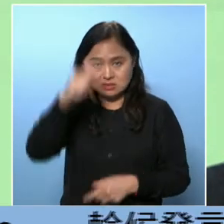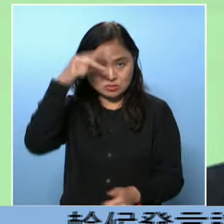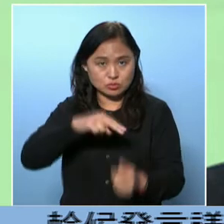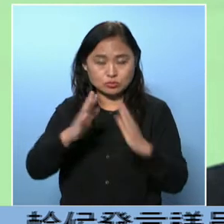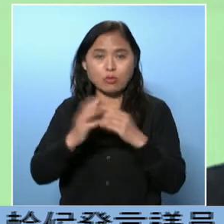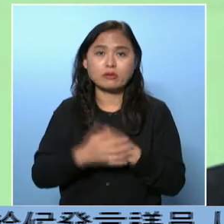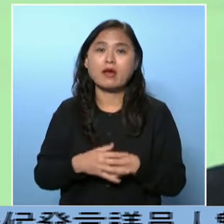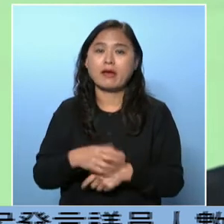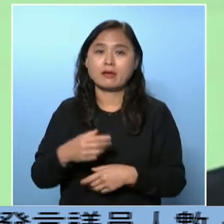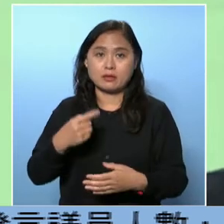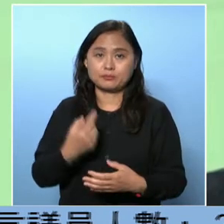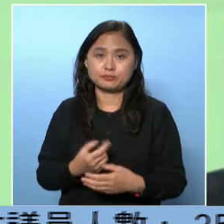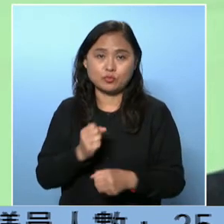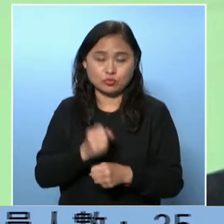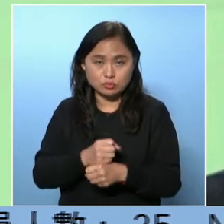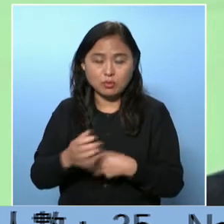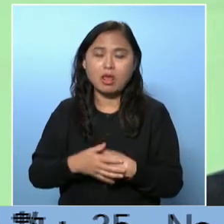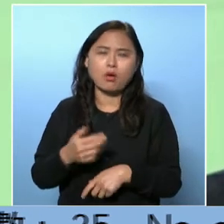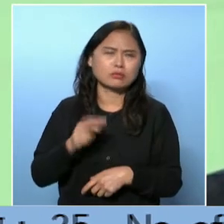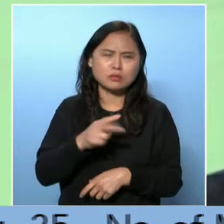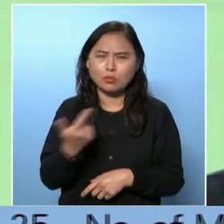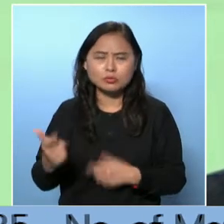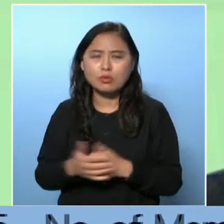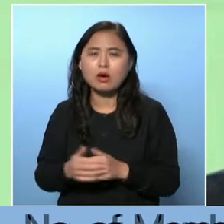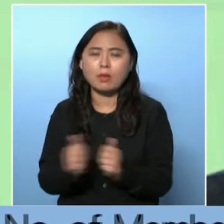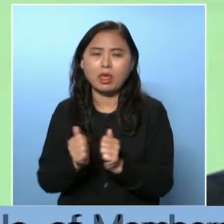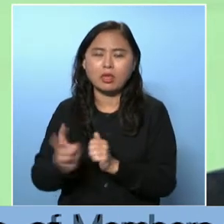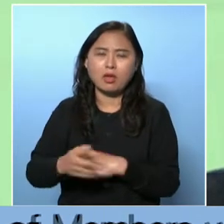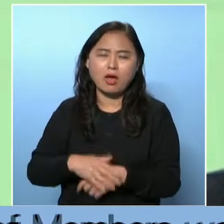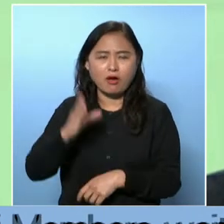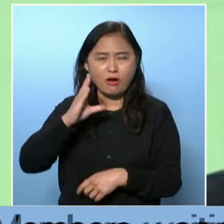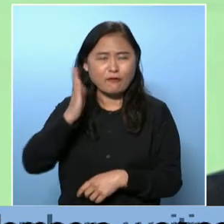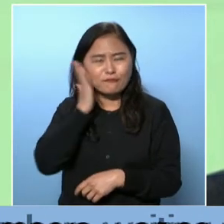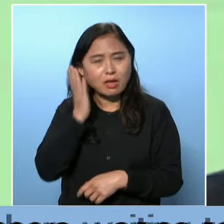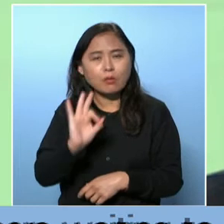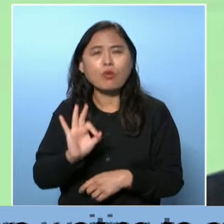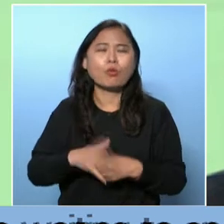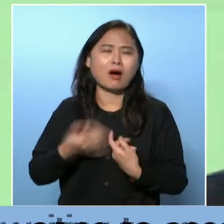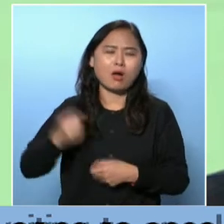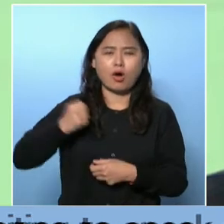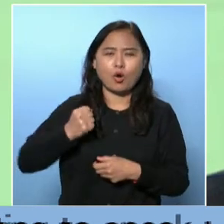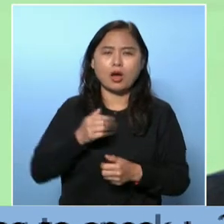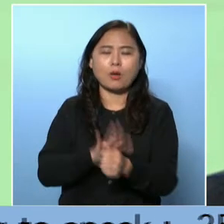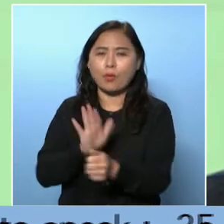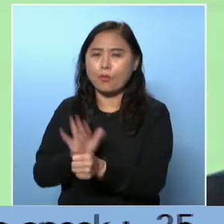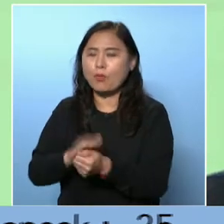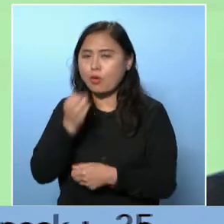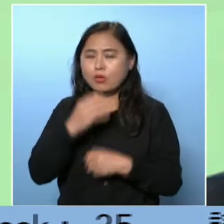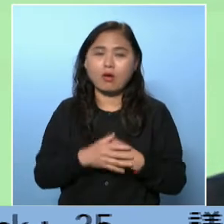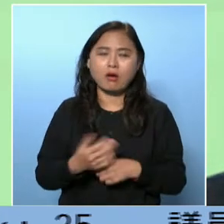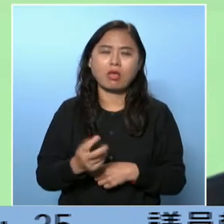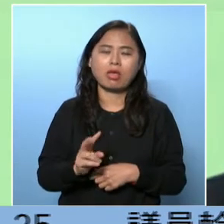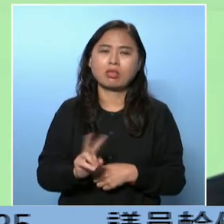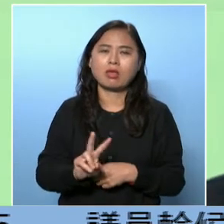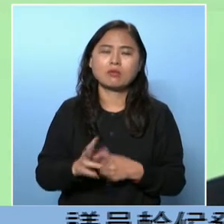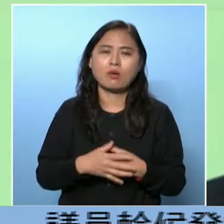services. And as a member from the IT sector, I can see that many people have been working very hard in order to protect Hong Kong, and they are